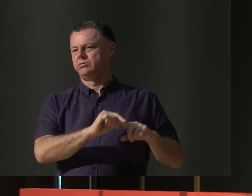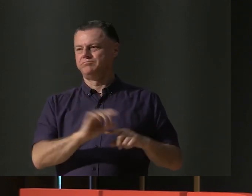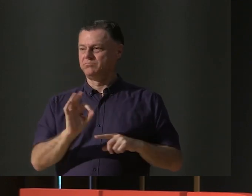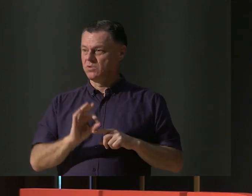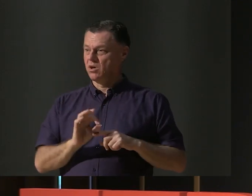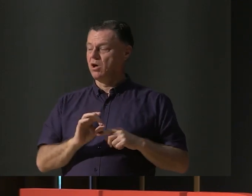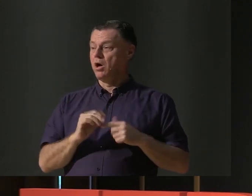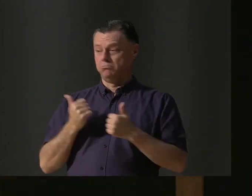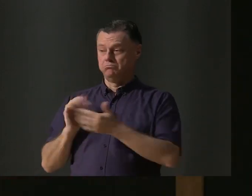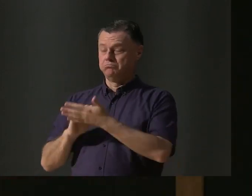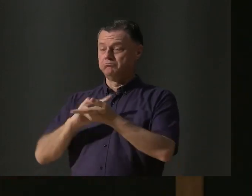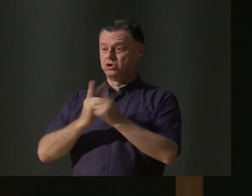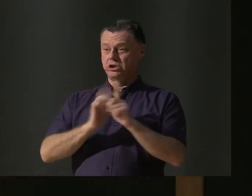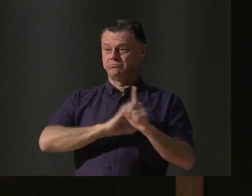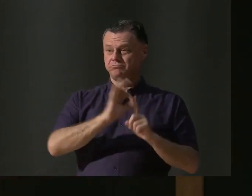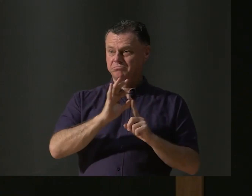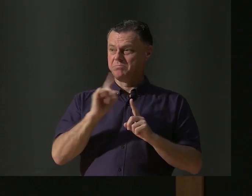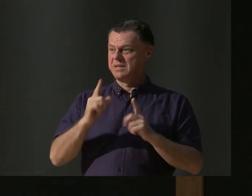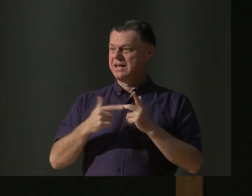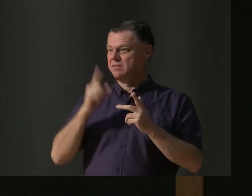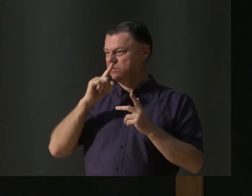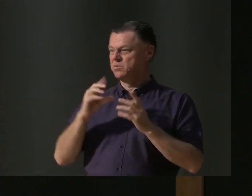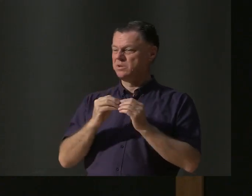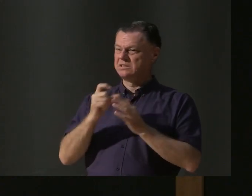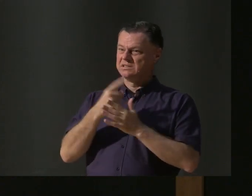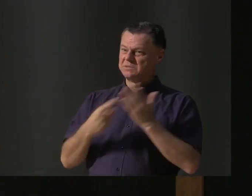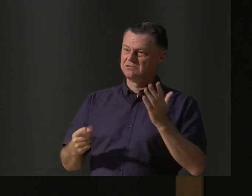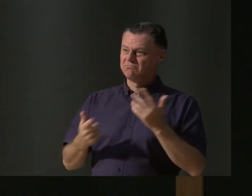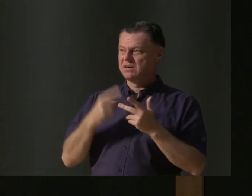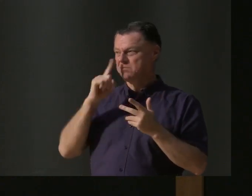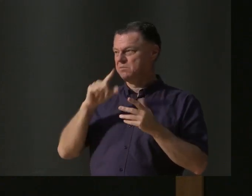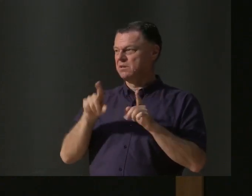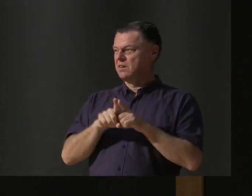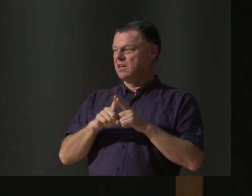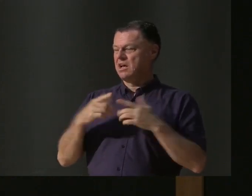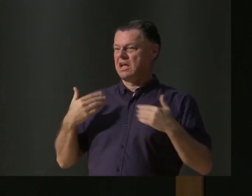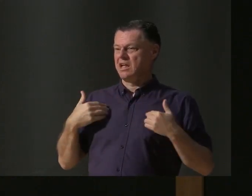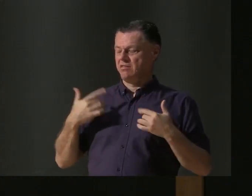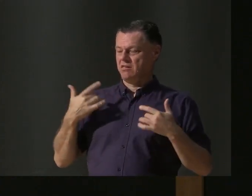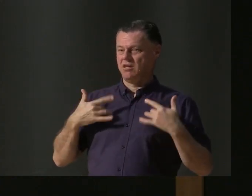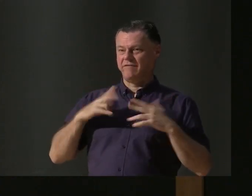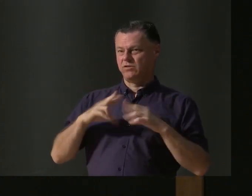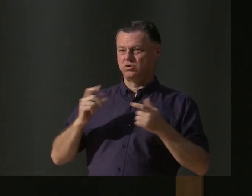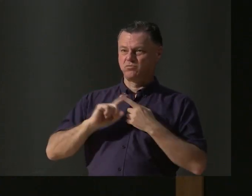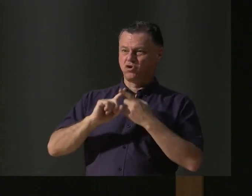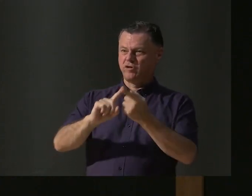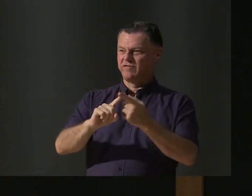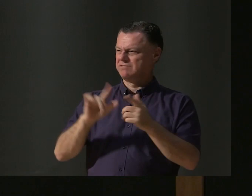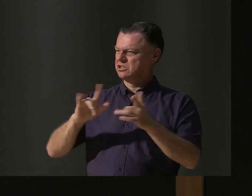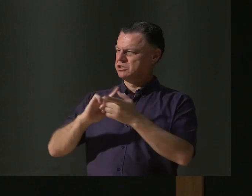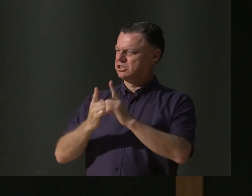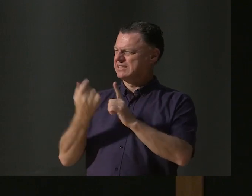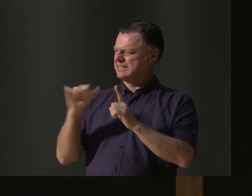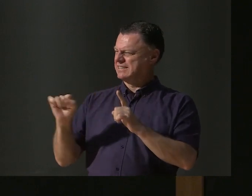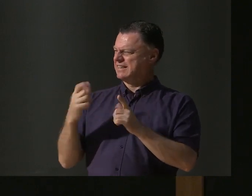health conditions, at least not yet. When I tell people about Tristan's